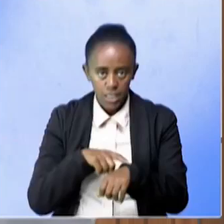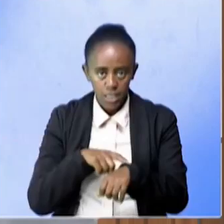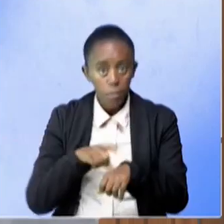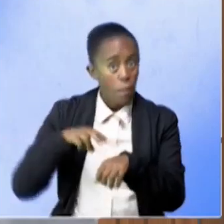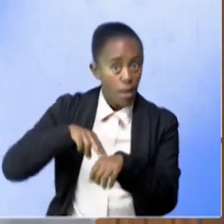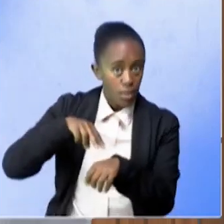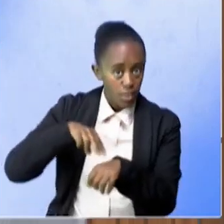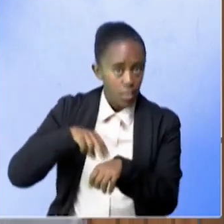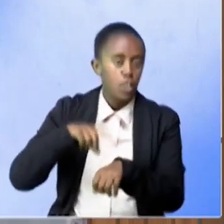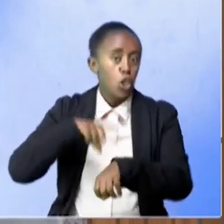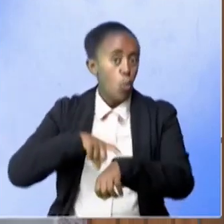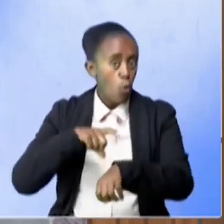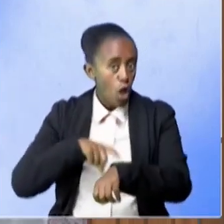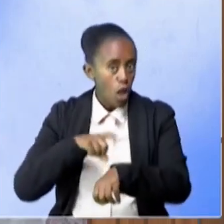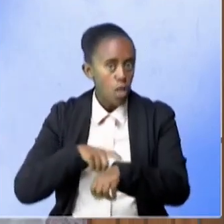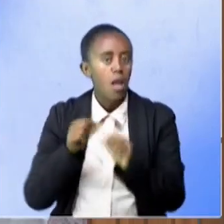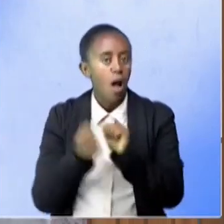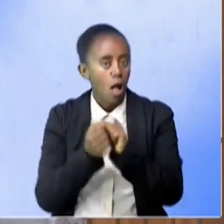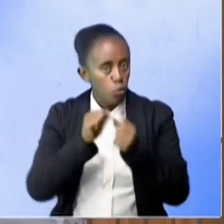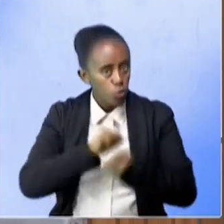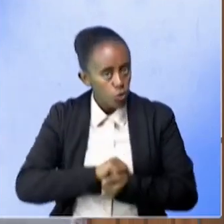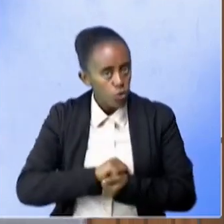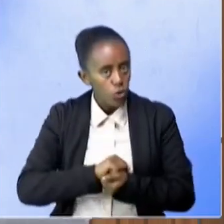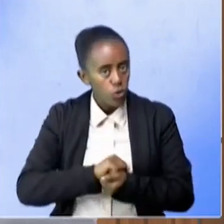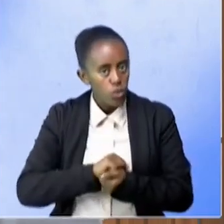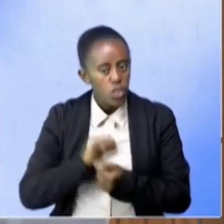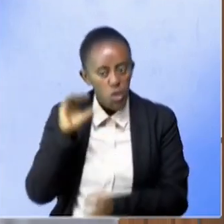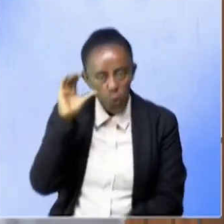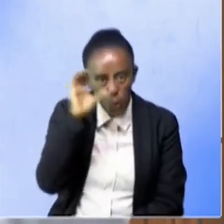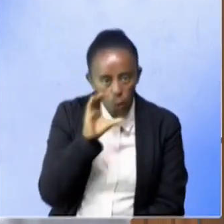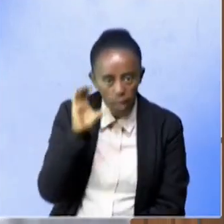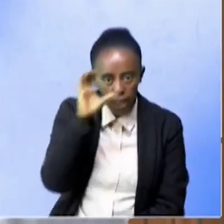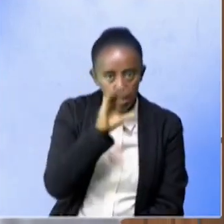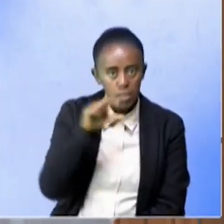temporarily, alter, quest,